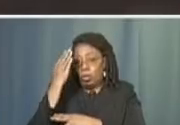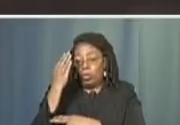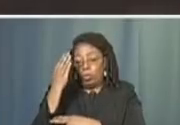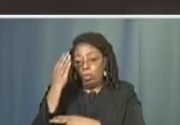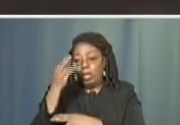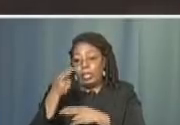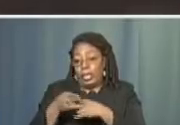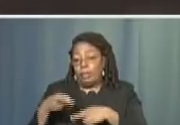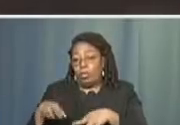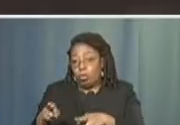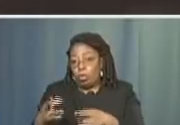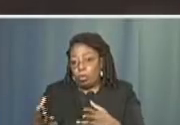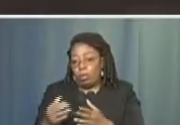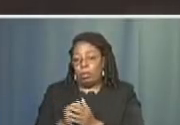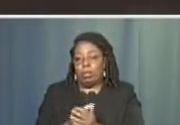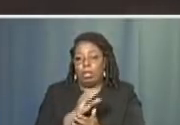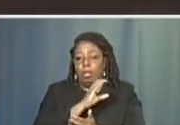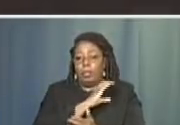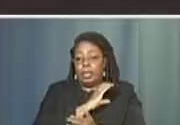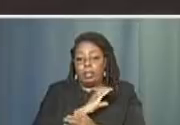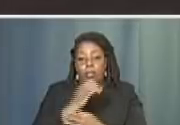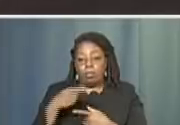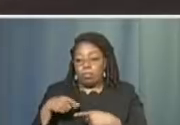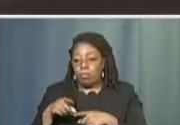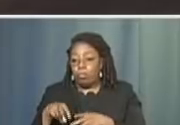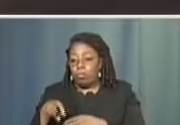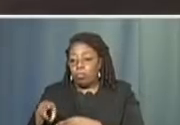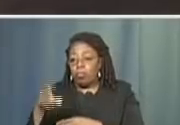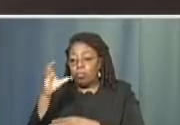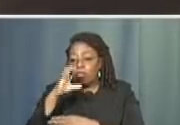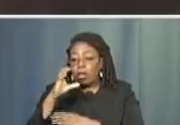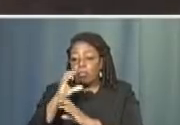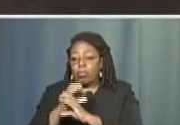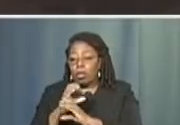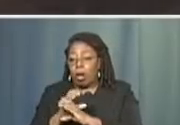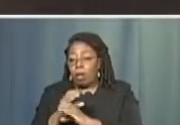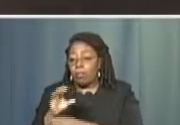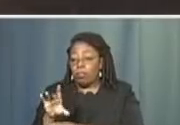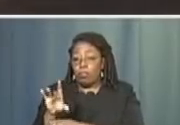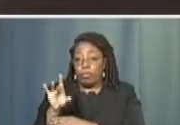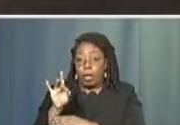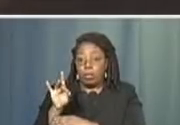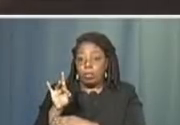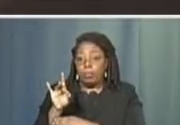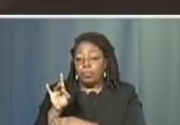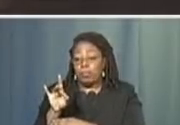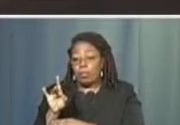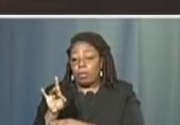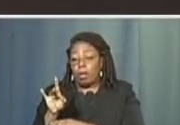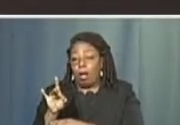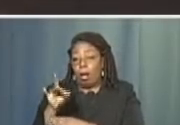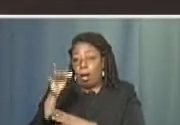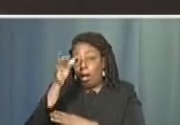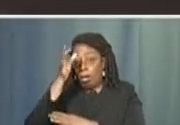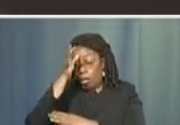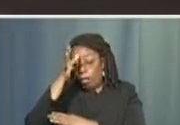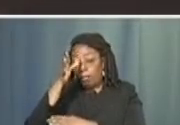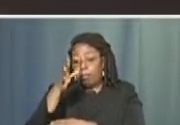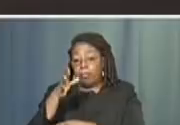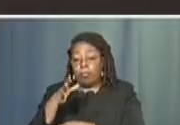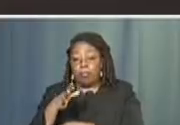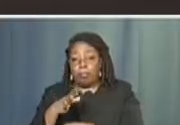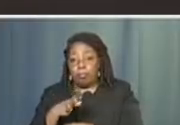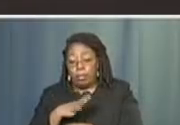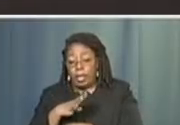road. The officers inspected the vehicle and discovered a dark male slumped over